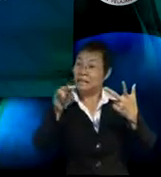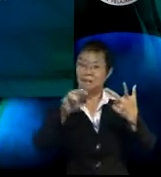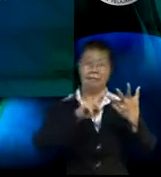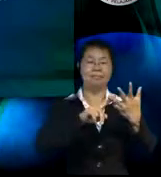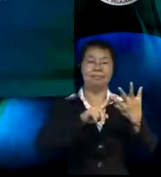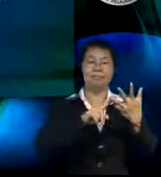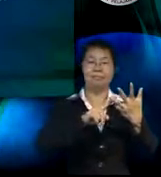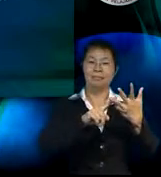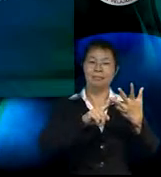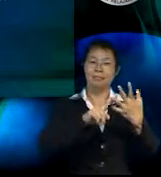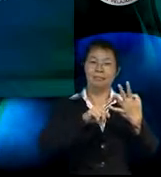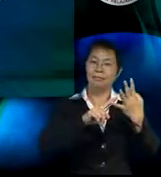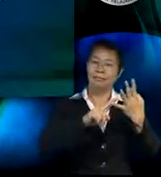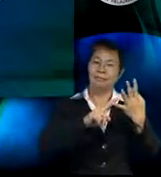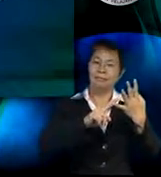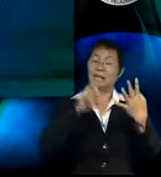tin,